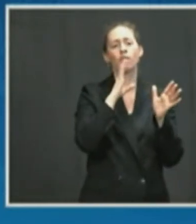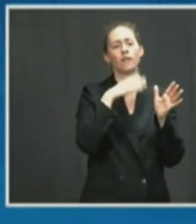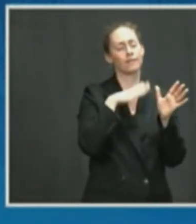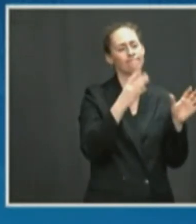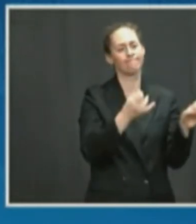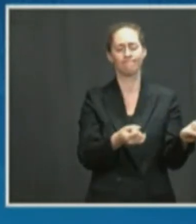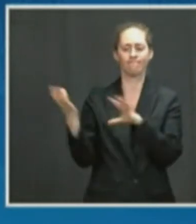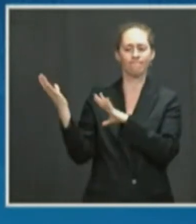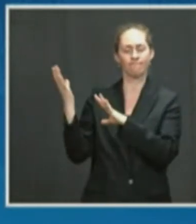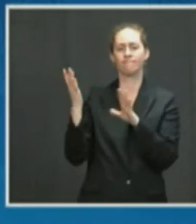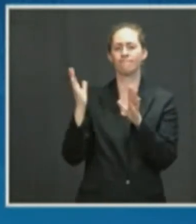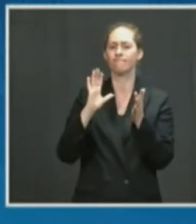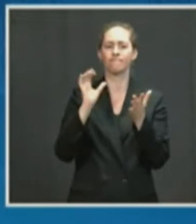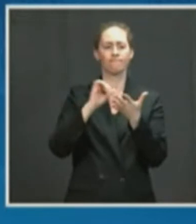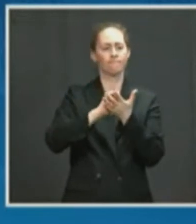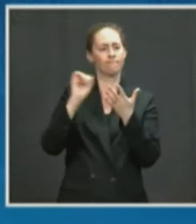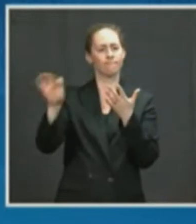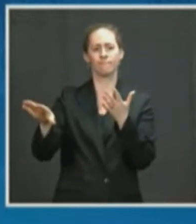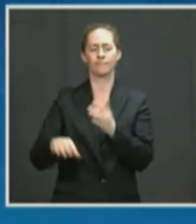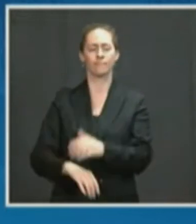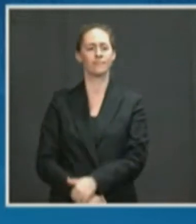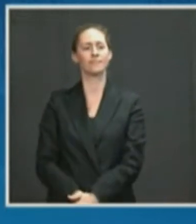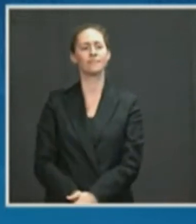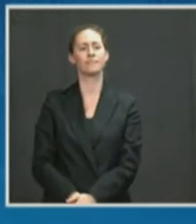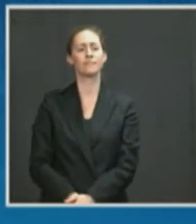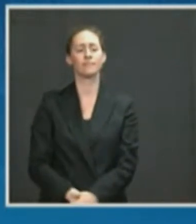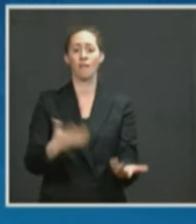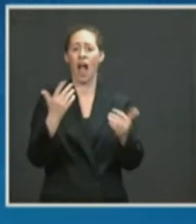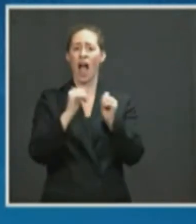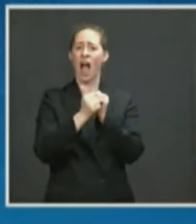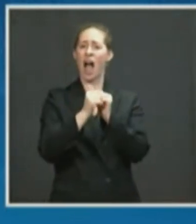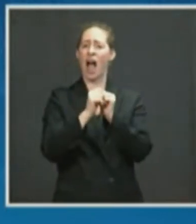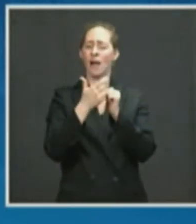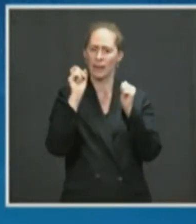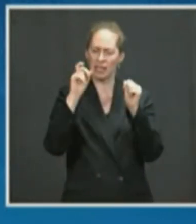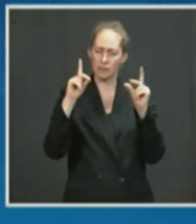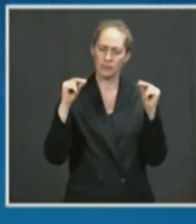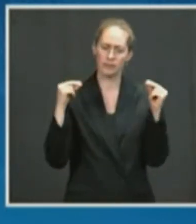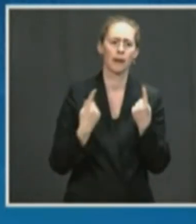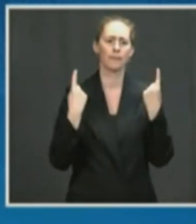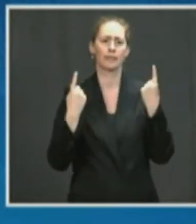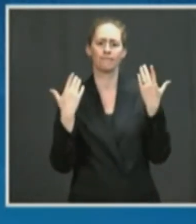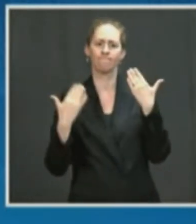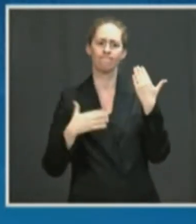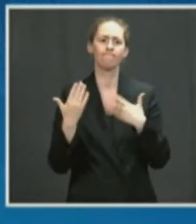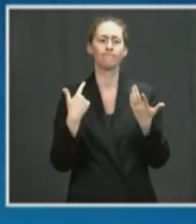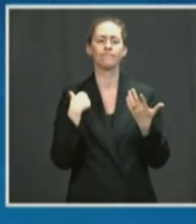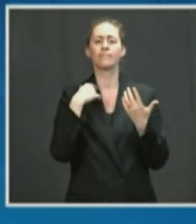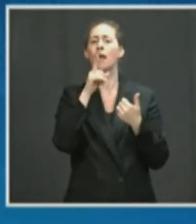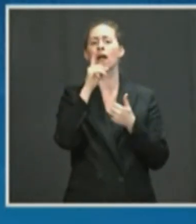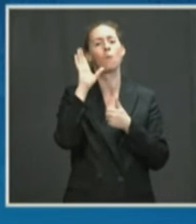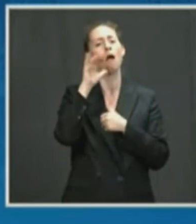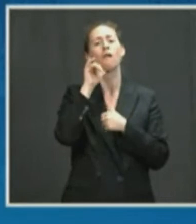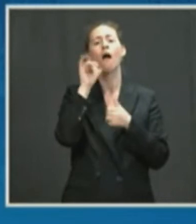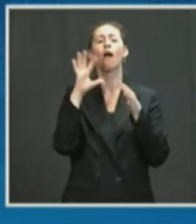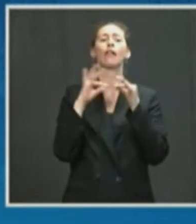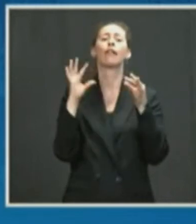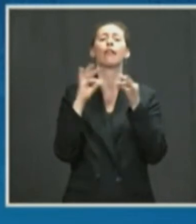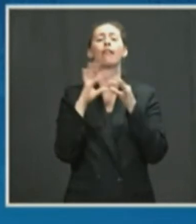going to fight by doing. We're not going to say, we're going to do. Building,